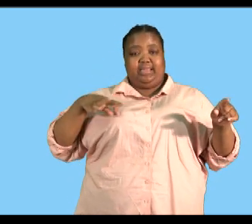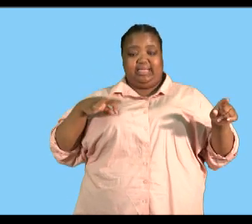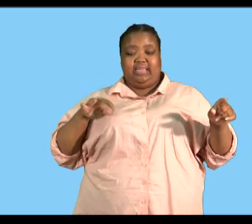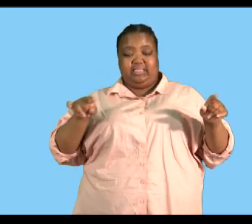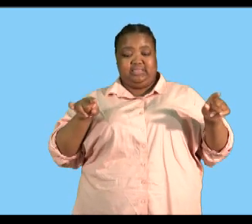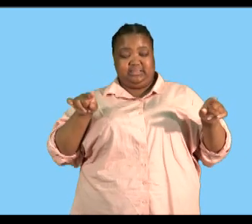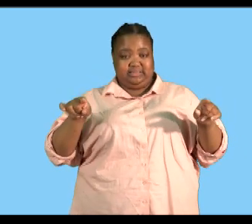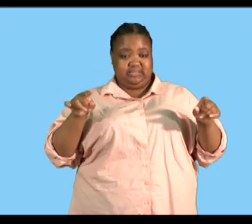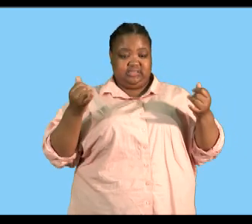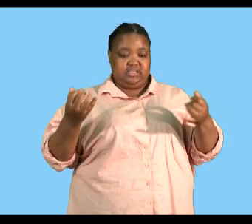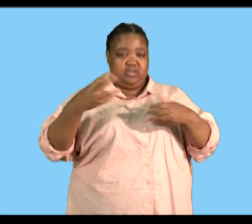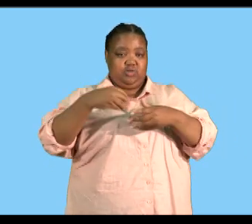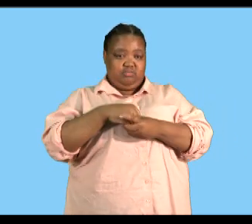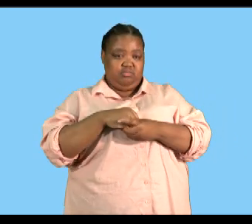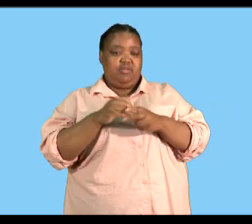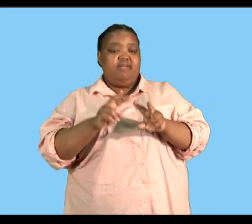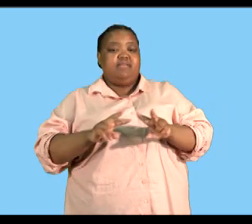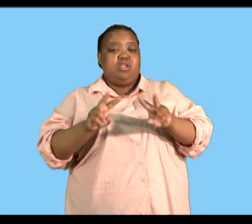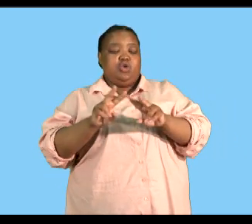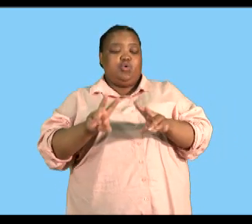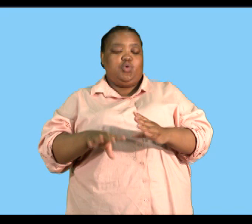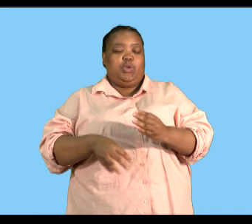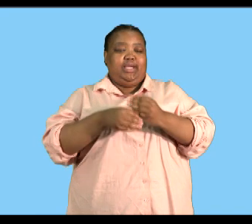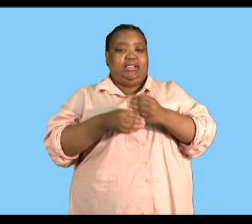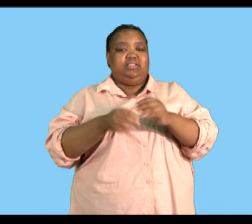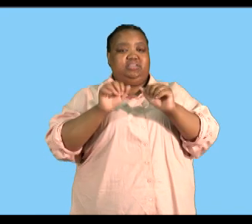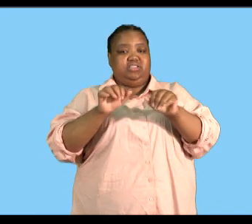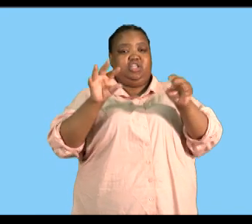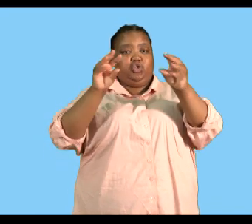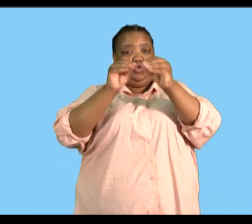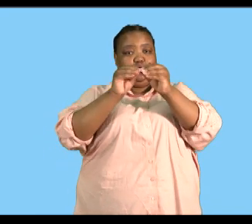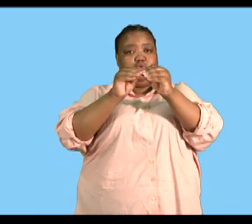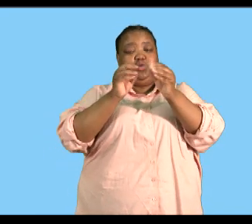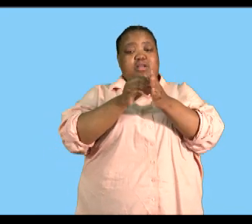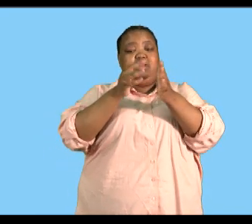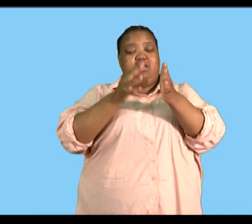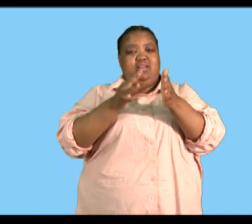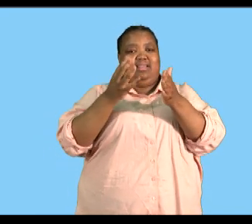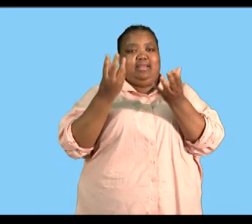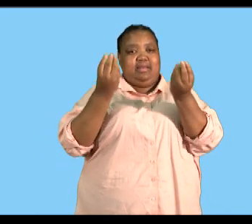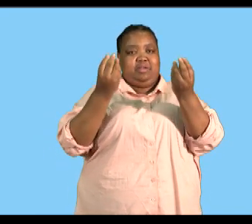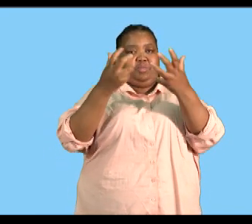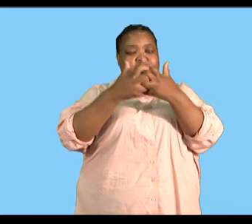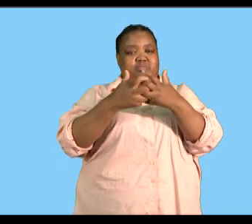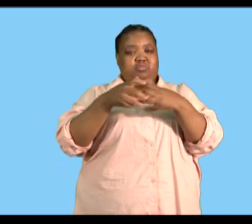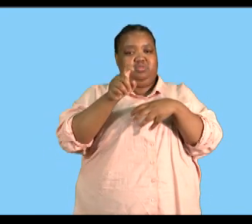of girls who took part on this survey, they must add up to the total number of learners who